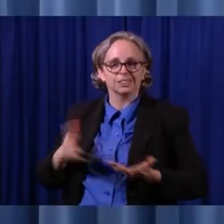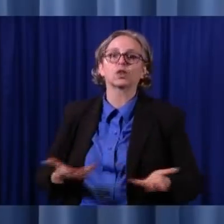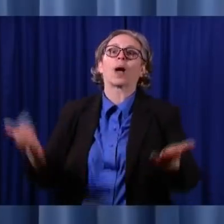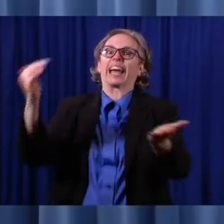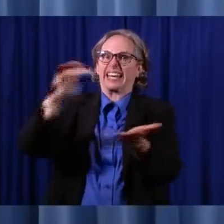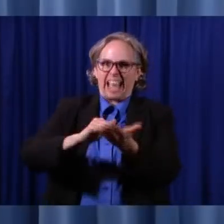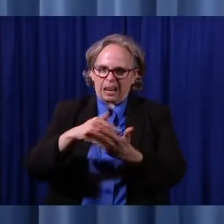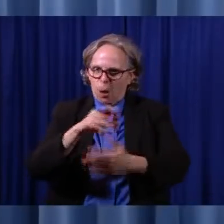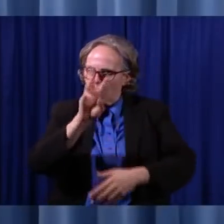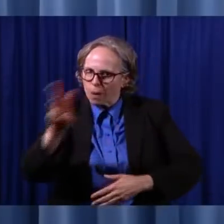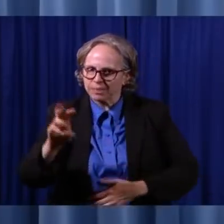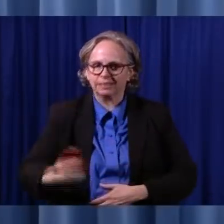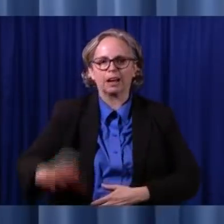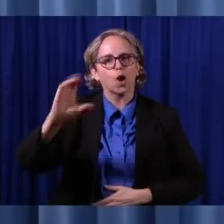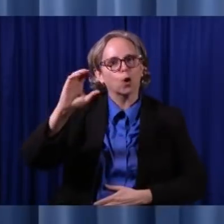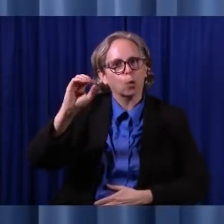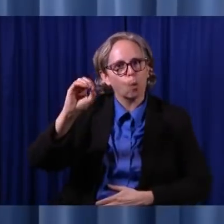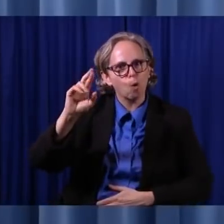coronavirus.ohio.gov,